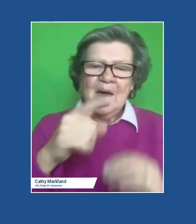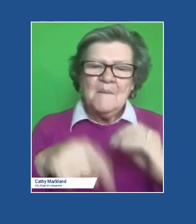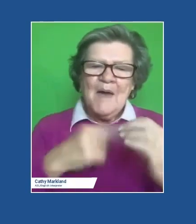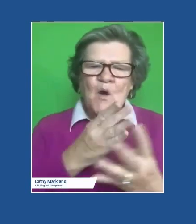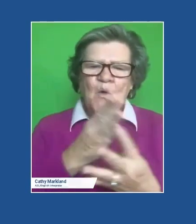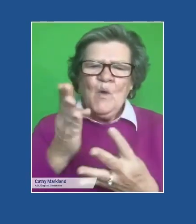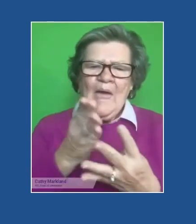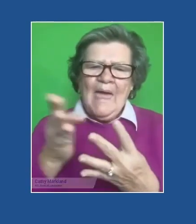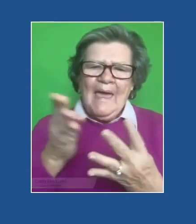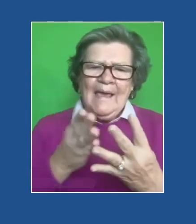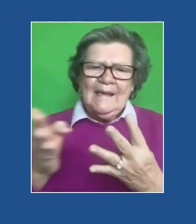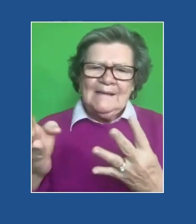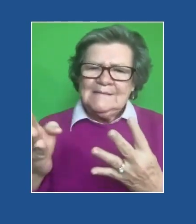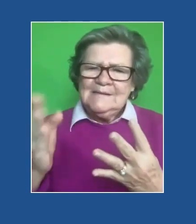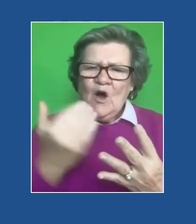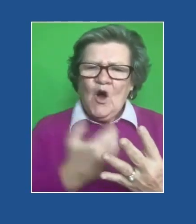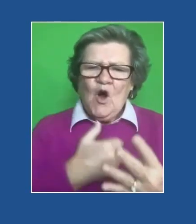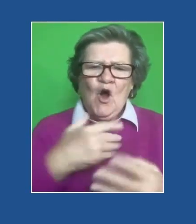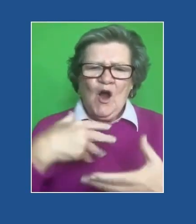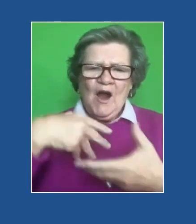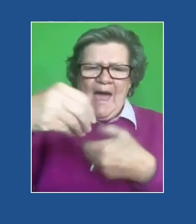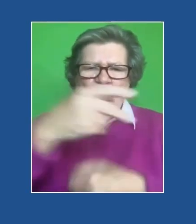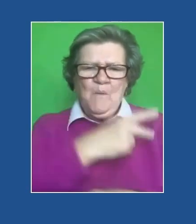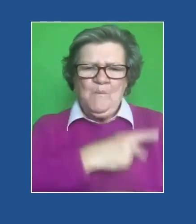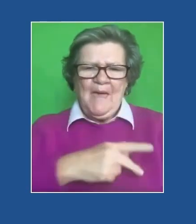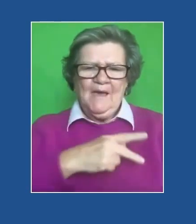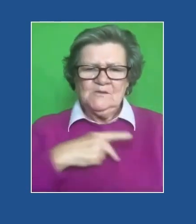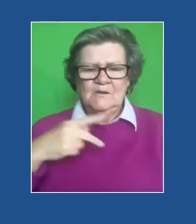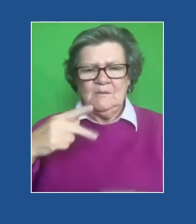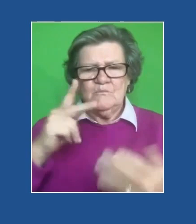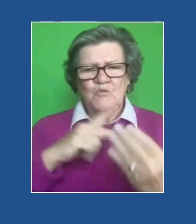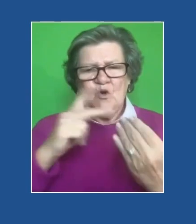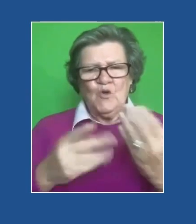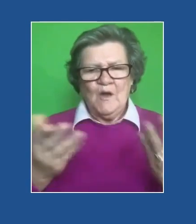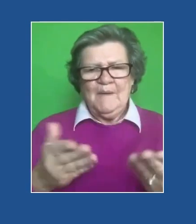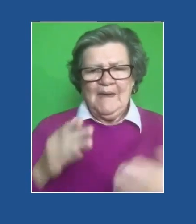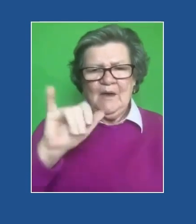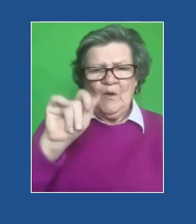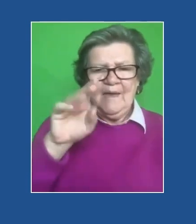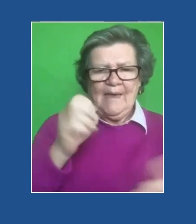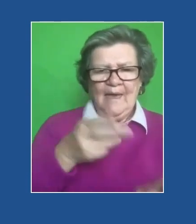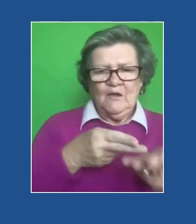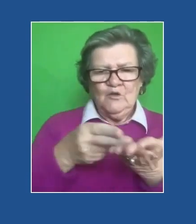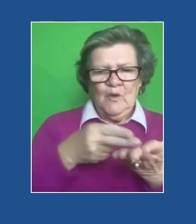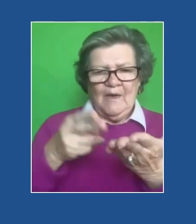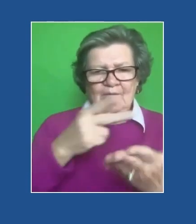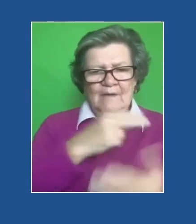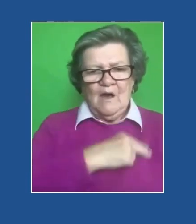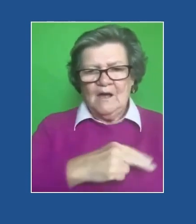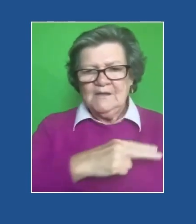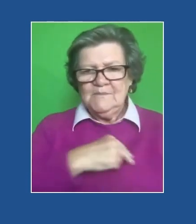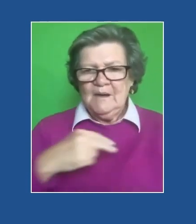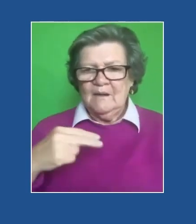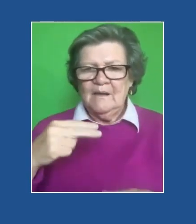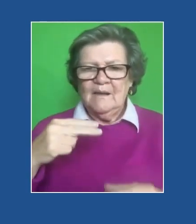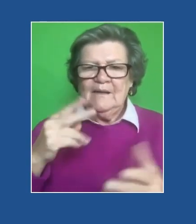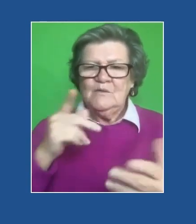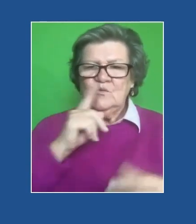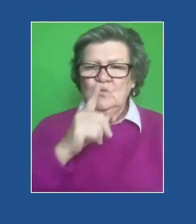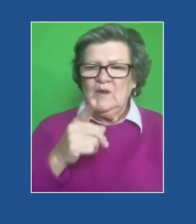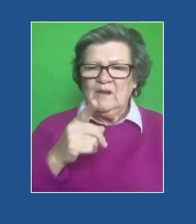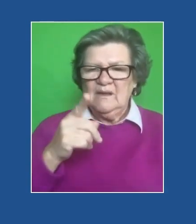our intensive outpatient DBT program at Yale New Haven Hospital is incorporating measurement-based care into our